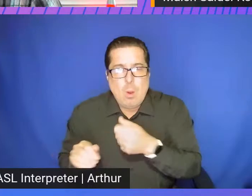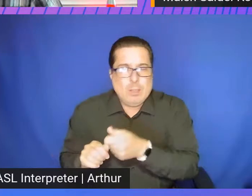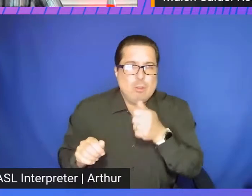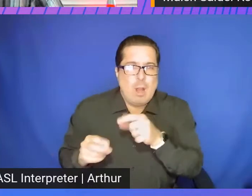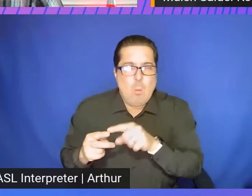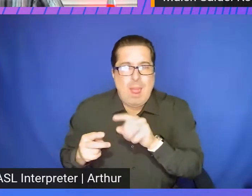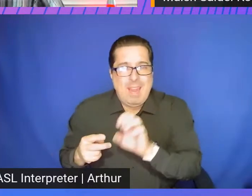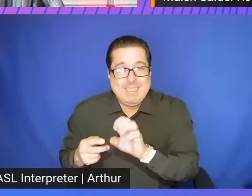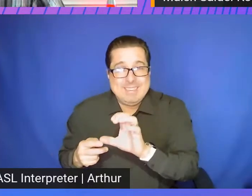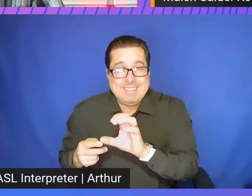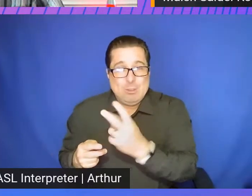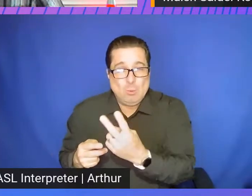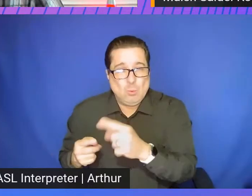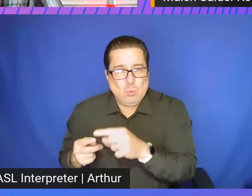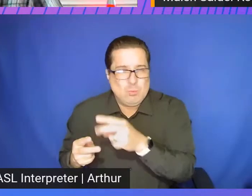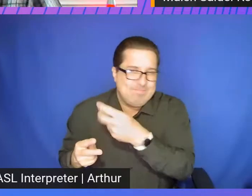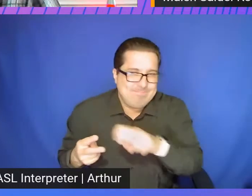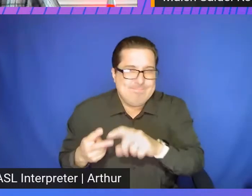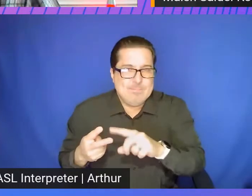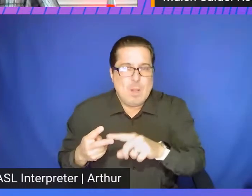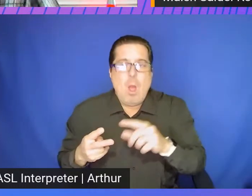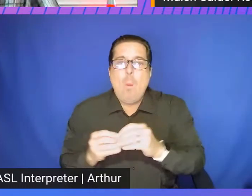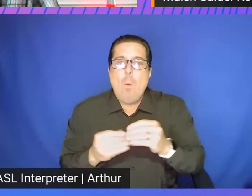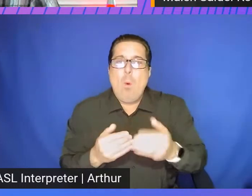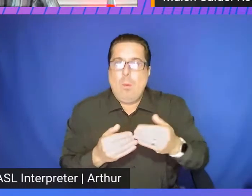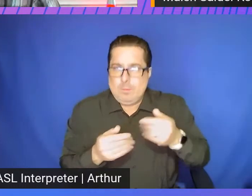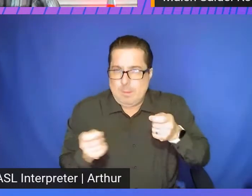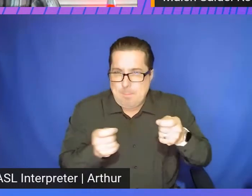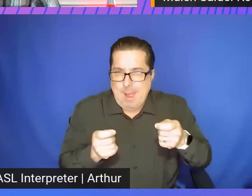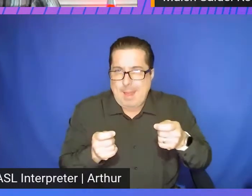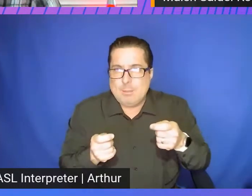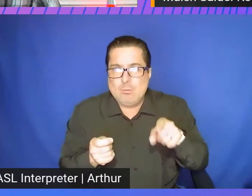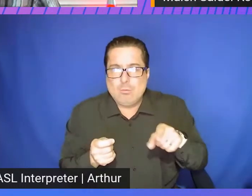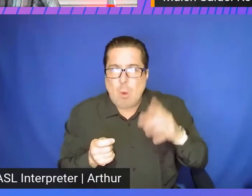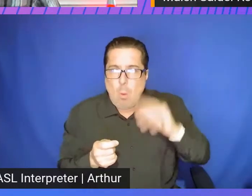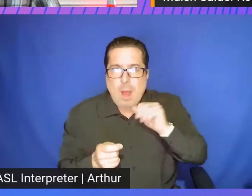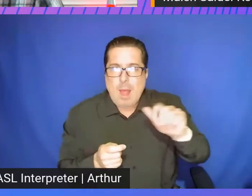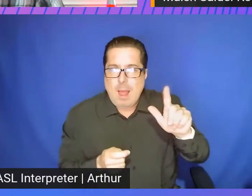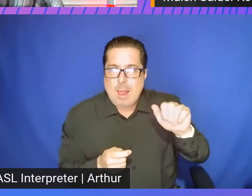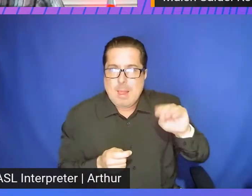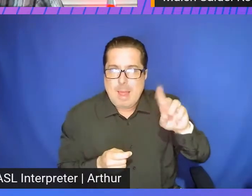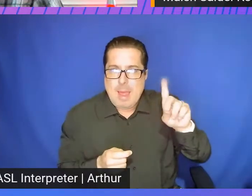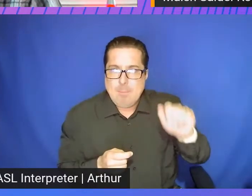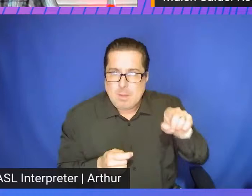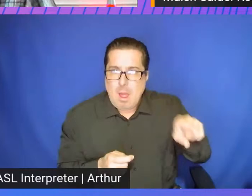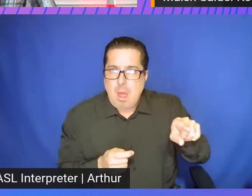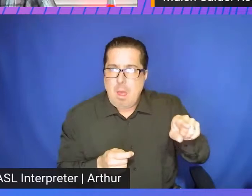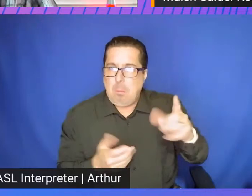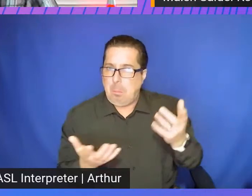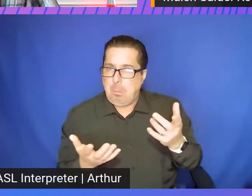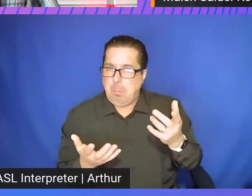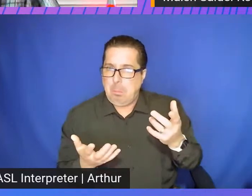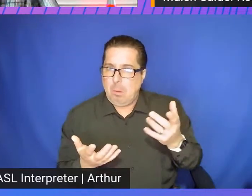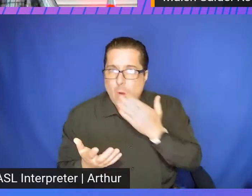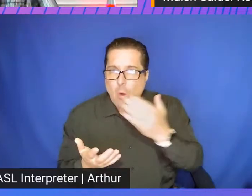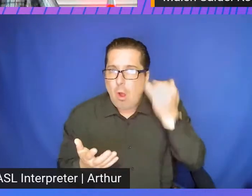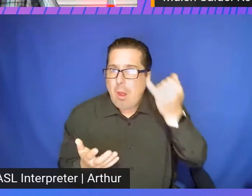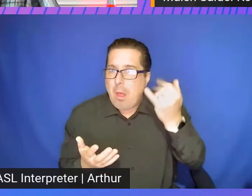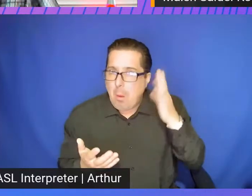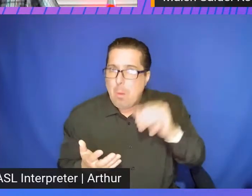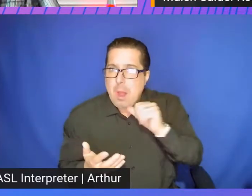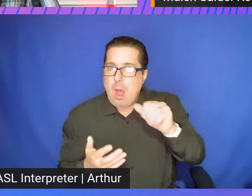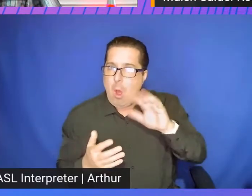because we wanted something that was more managed. Why not Lambda, right? We could have said, hey, let's just go all in.